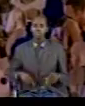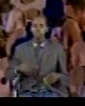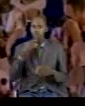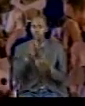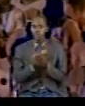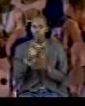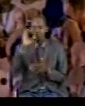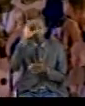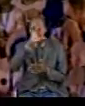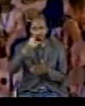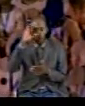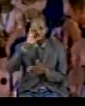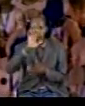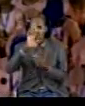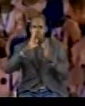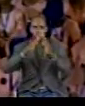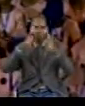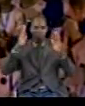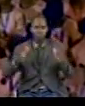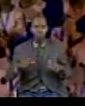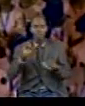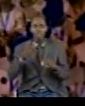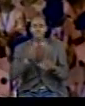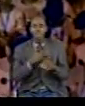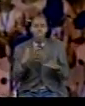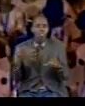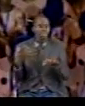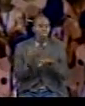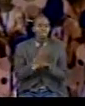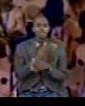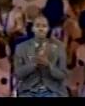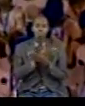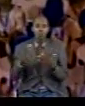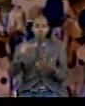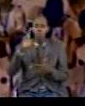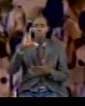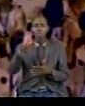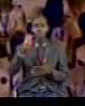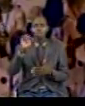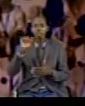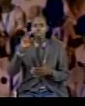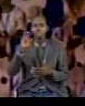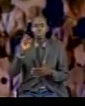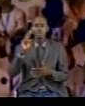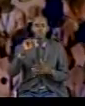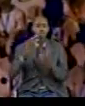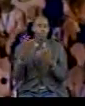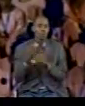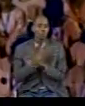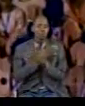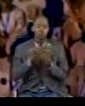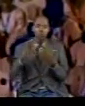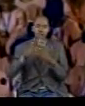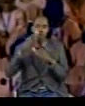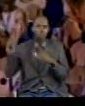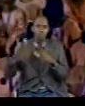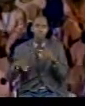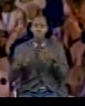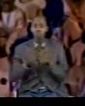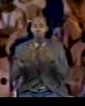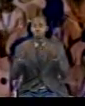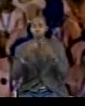and take leaven away completely. That's what you are doing tonight. As you come, you return to the Lord,